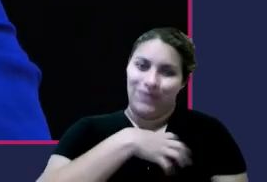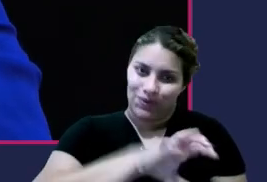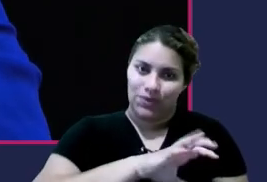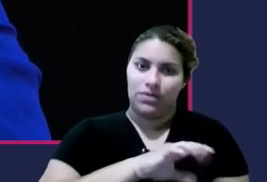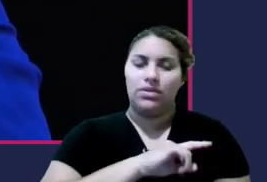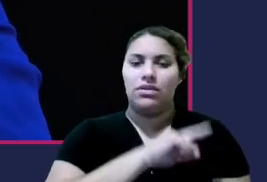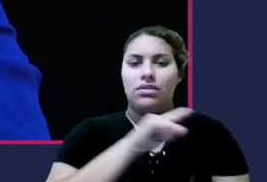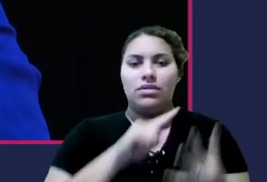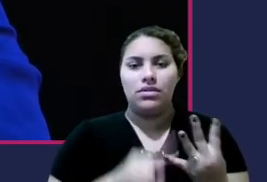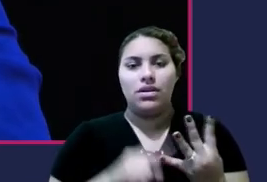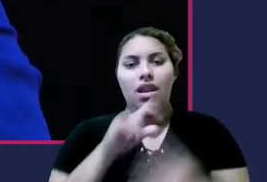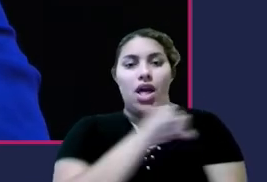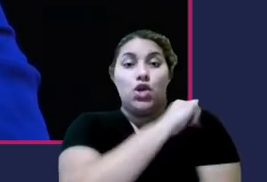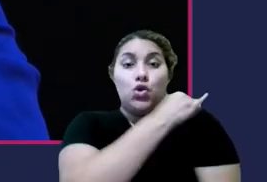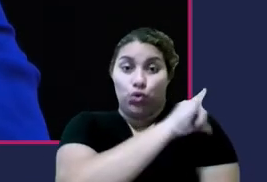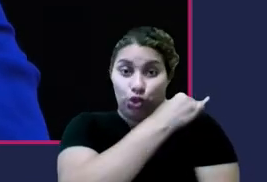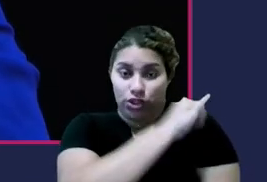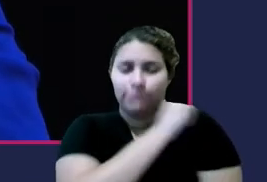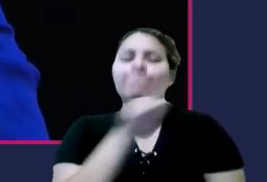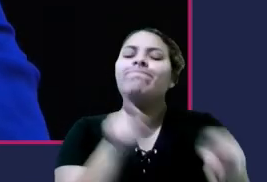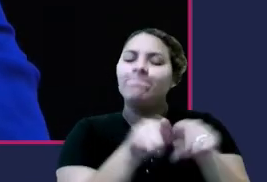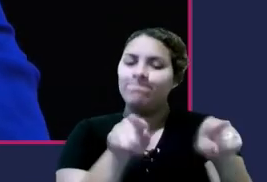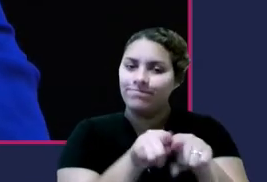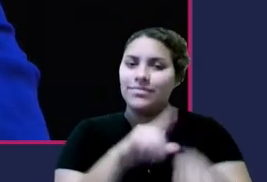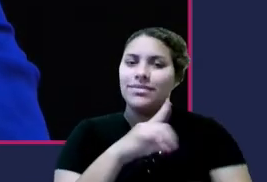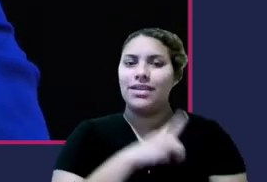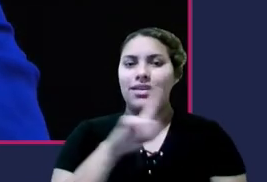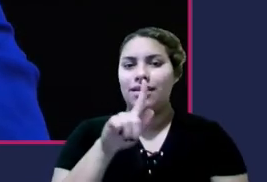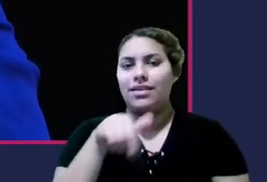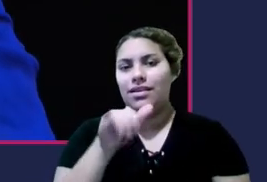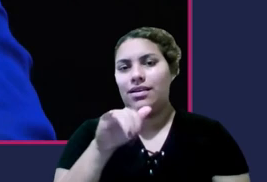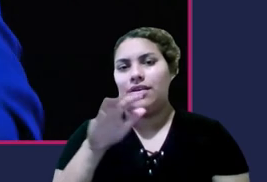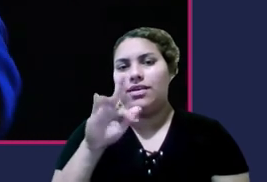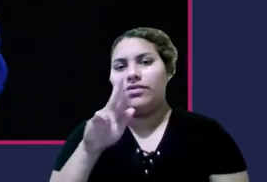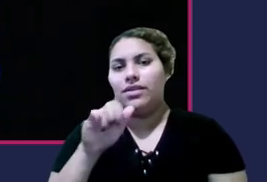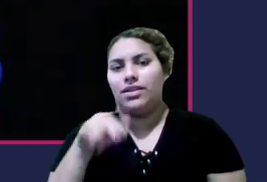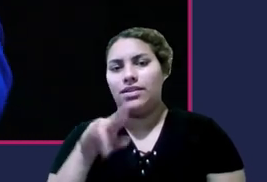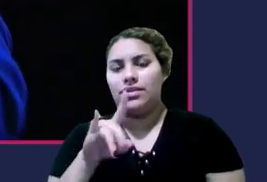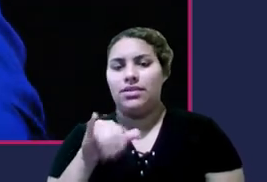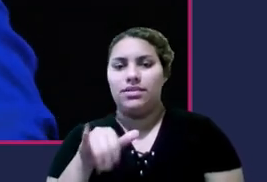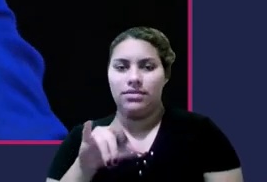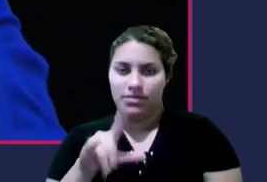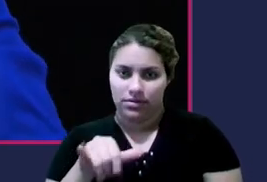Bahia School in Salvador, and another one in Rio.